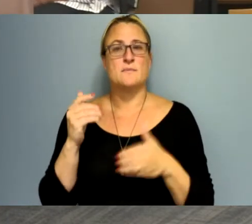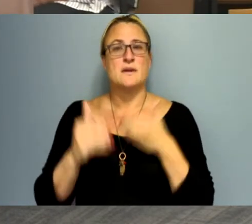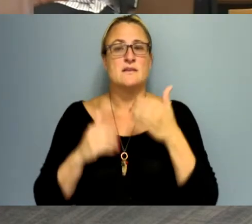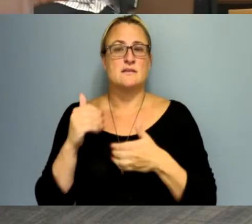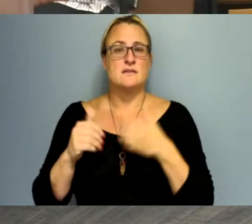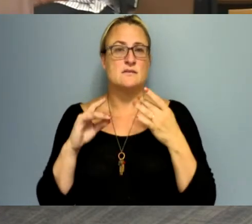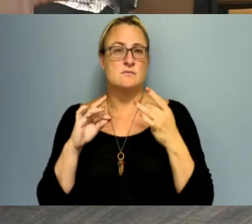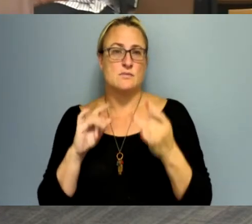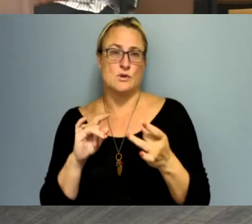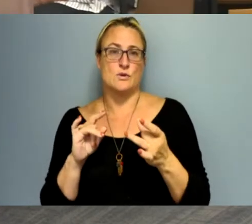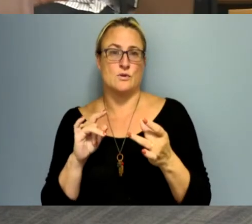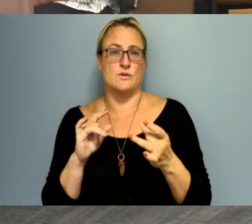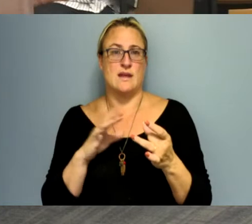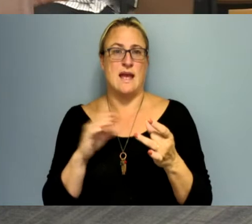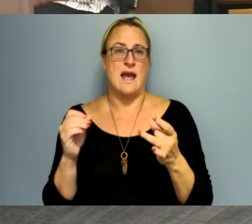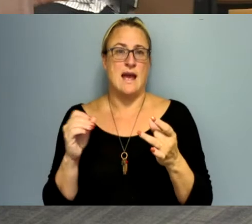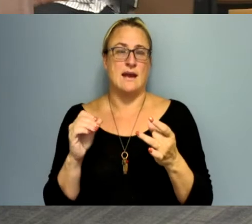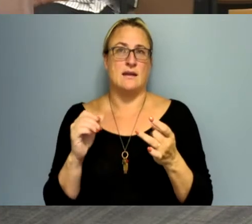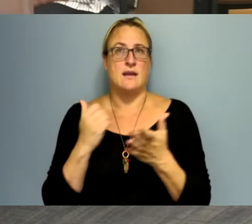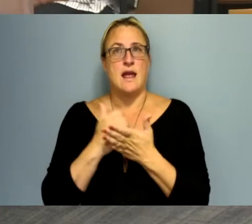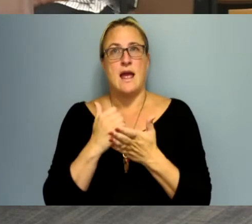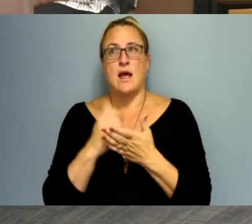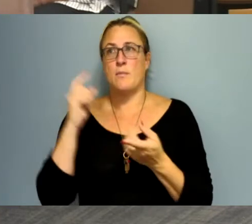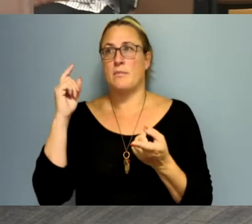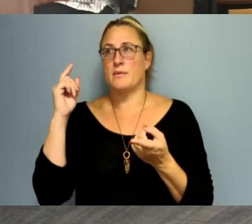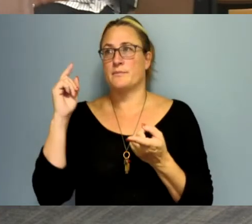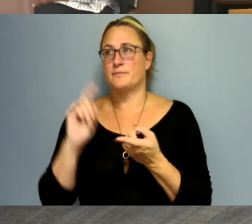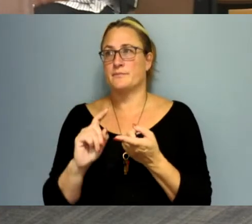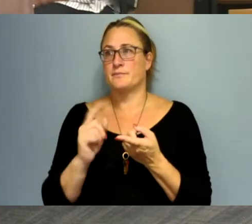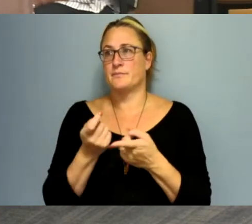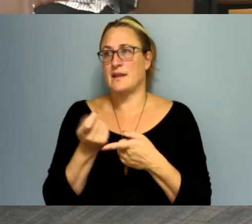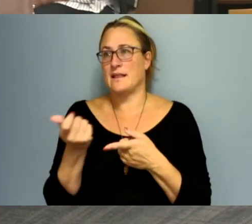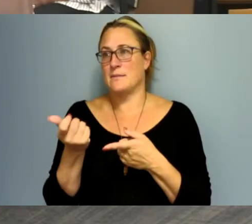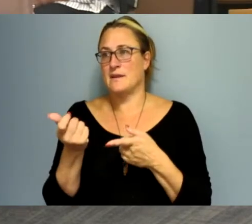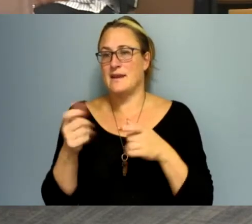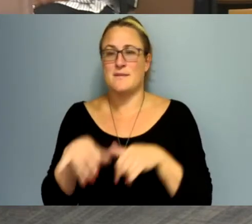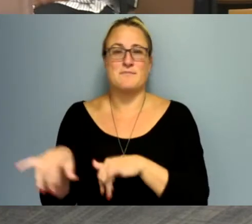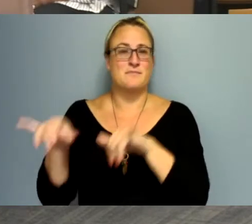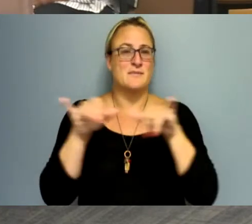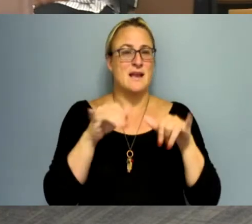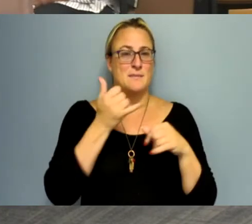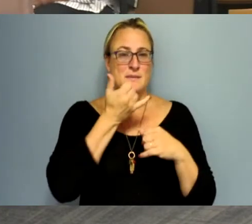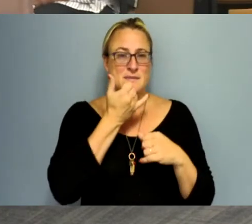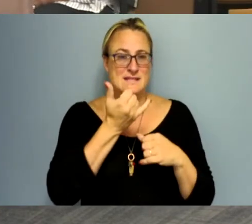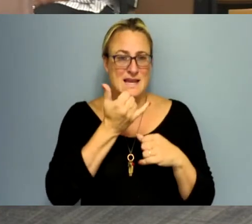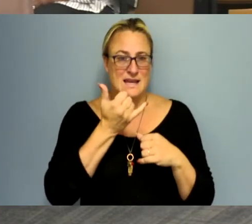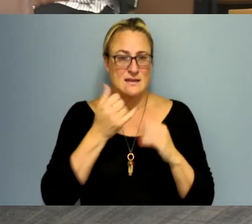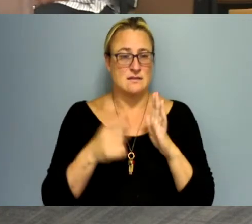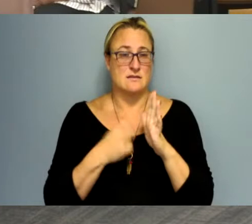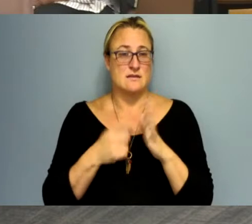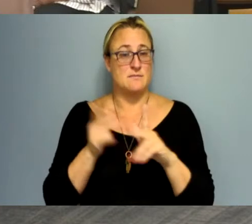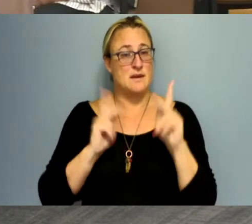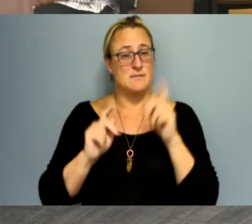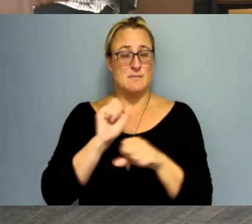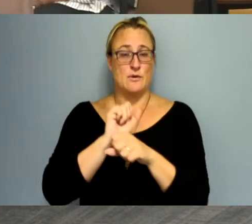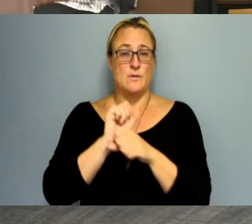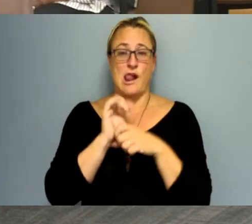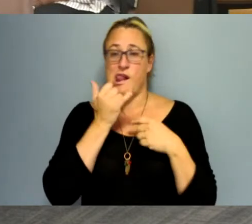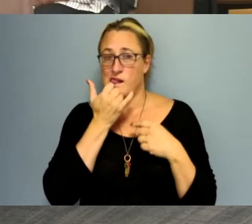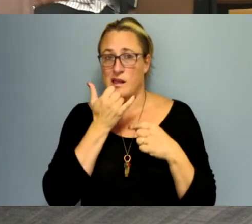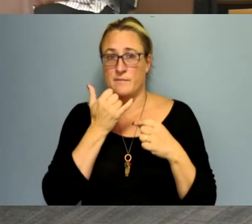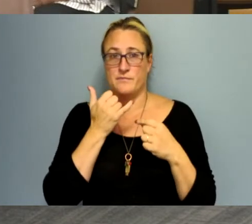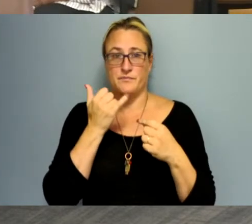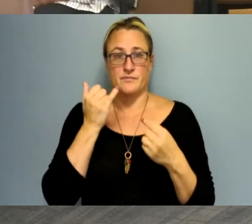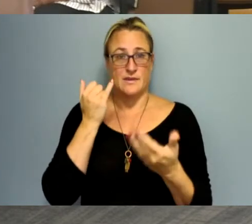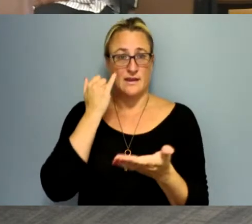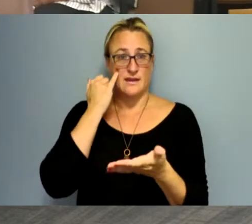also should help eliminate common mistakes that poll workers make. If a prompt is in your